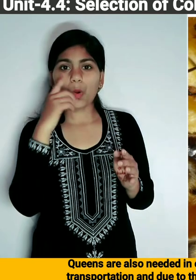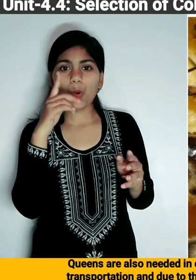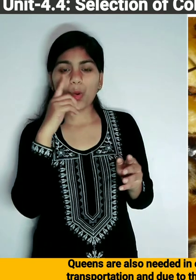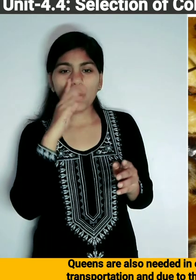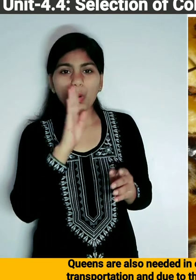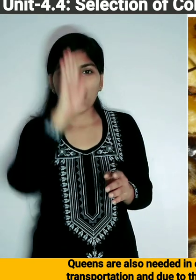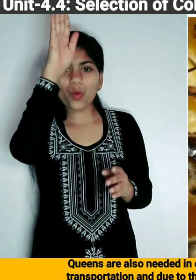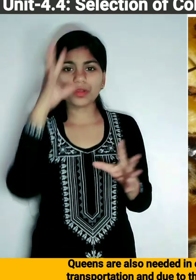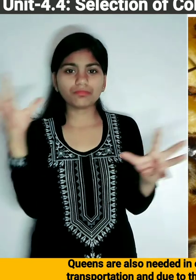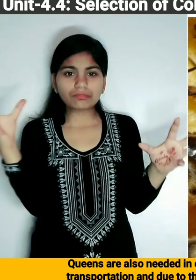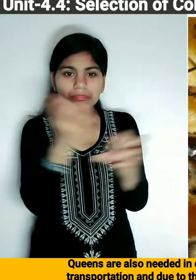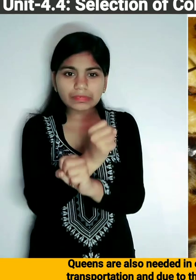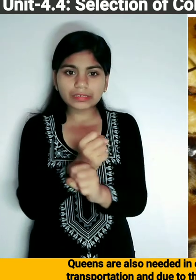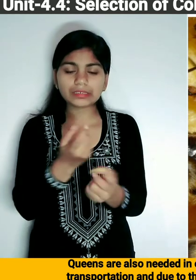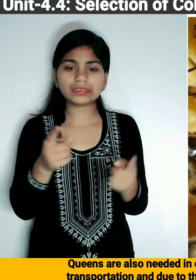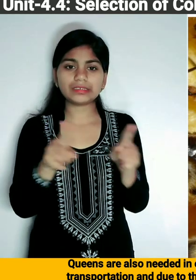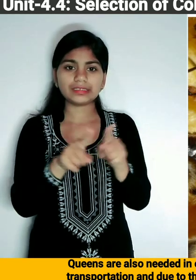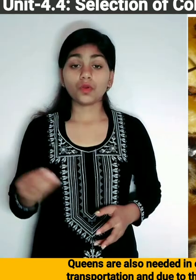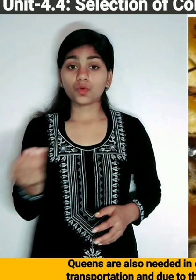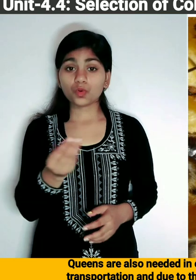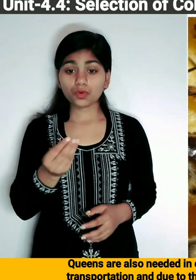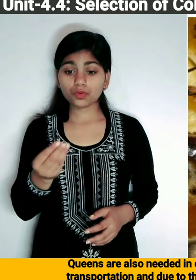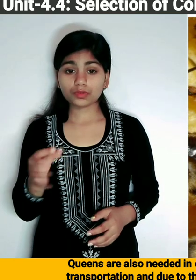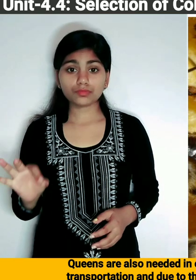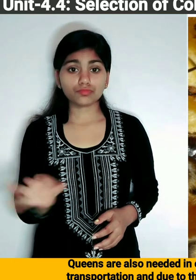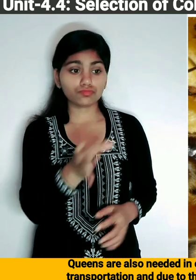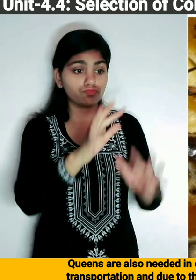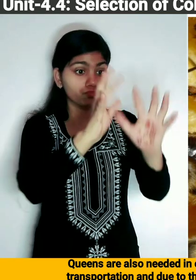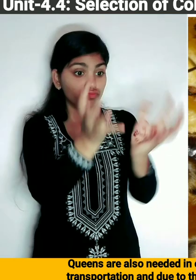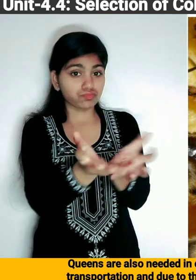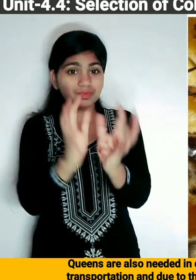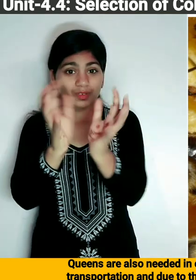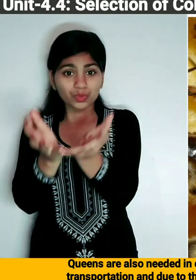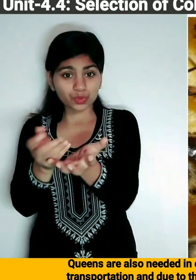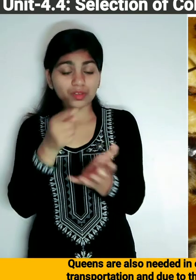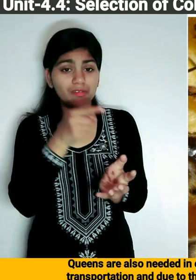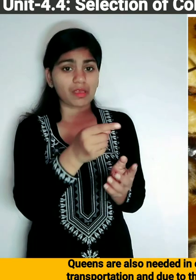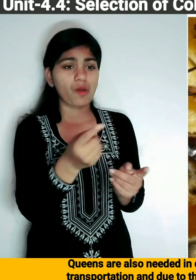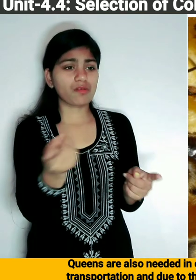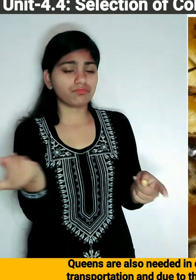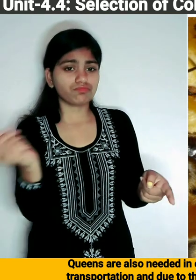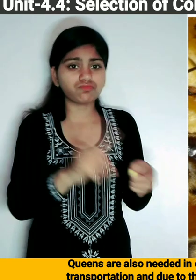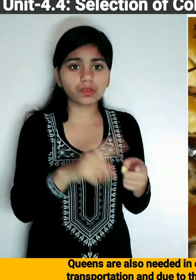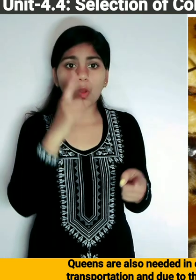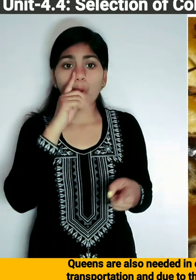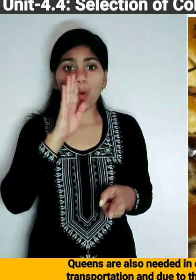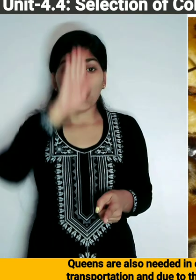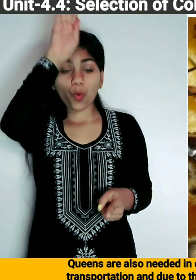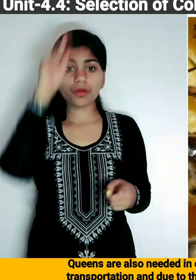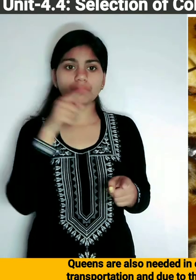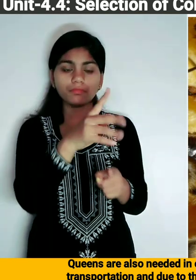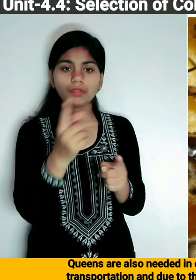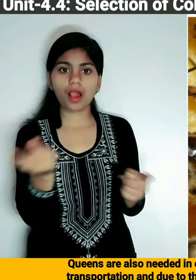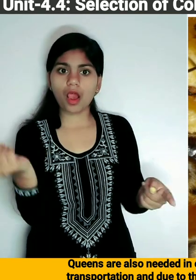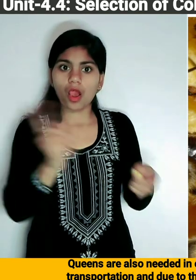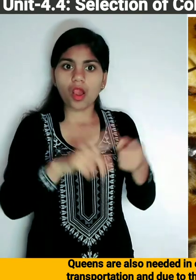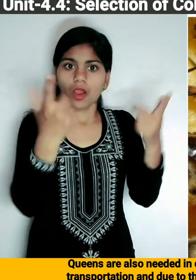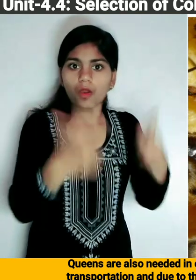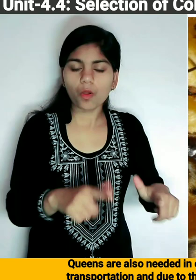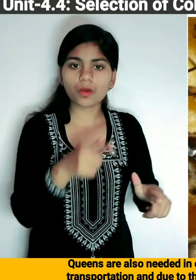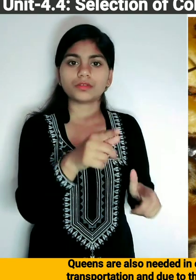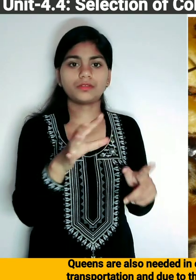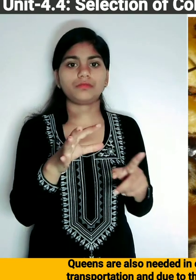examination or management, transportation, and due to the attack of